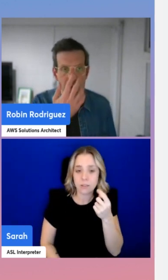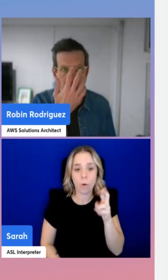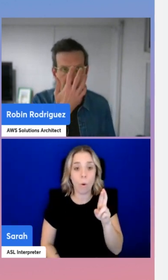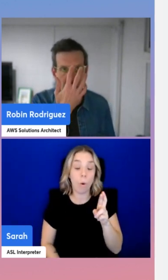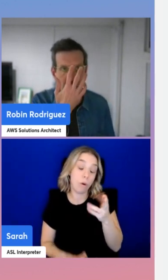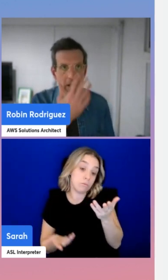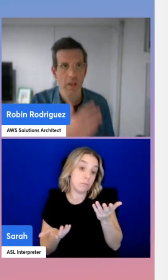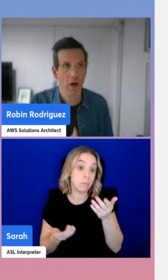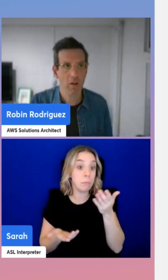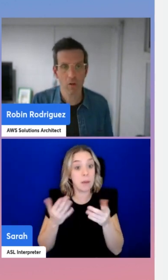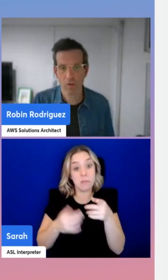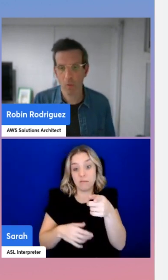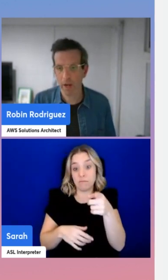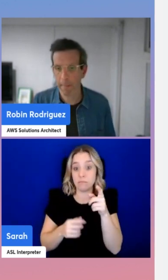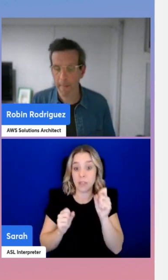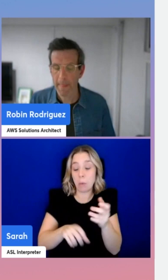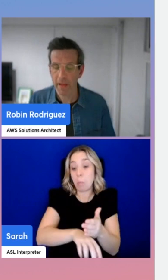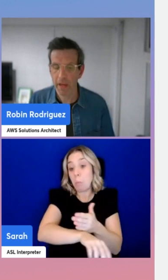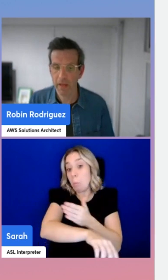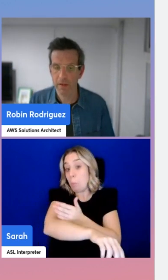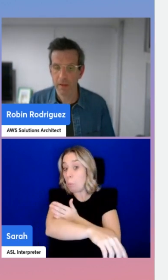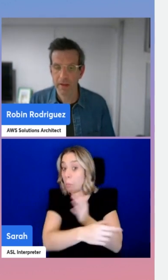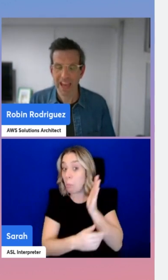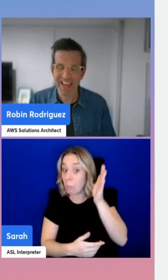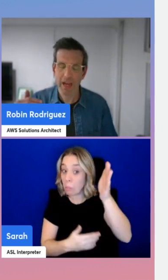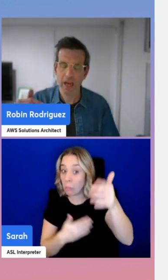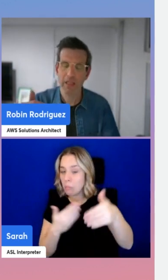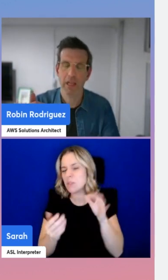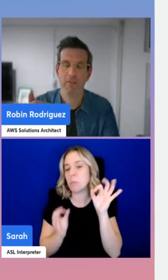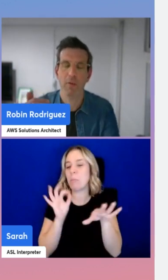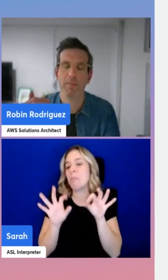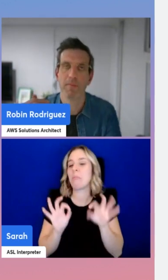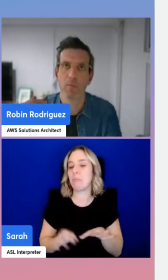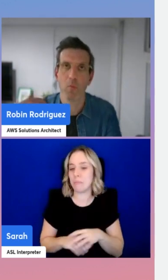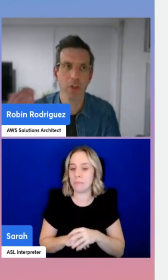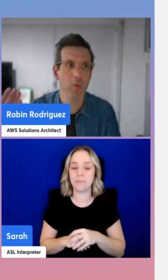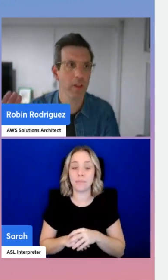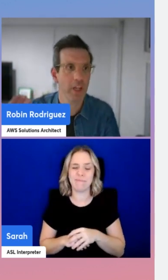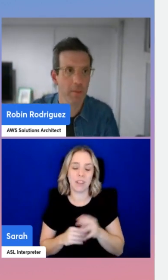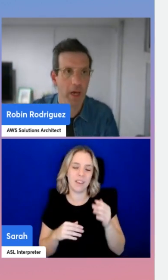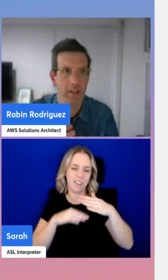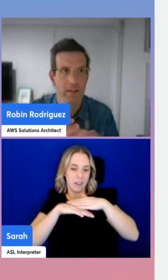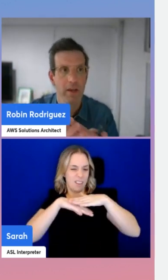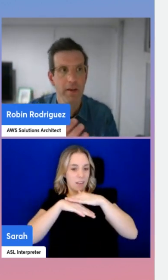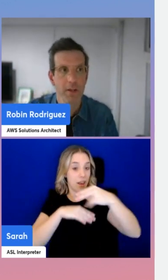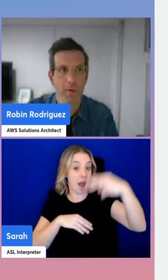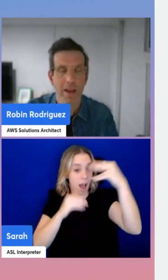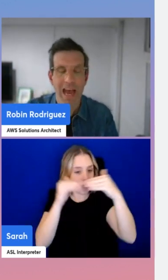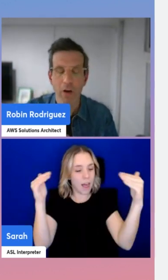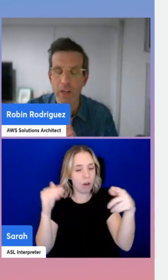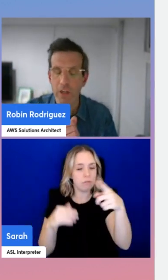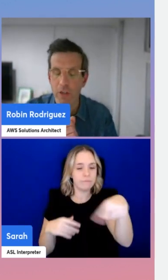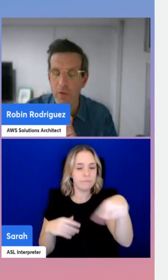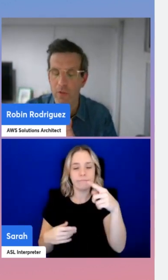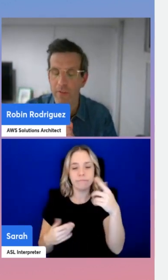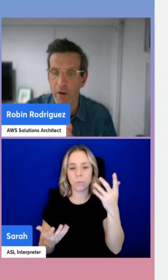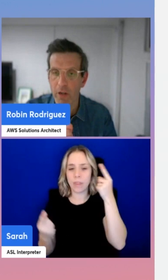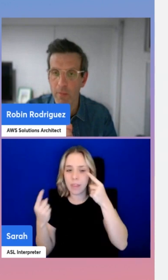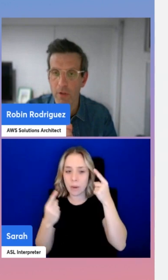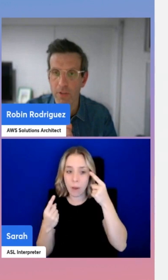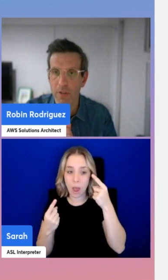improvements that you can make along the way. And at a high level, what you want to think about is, how can you